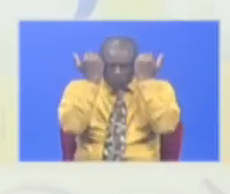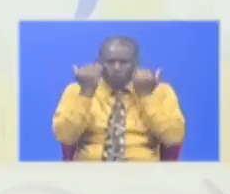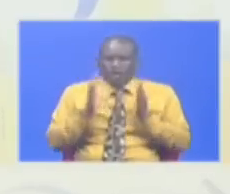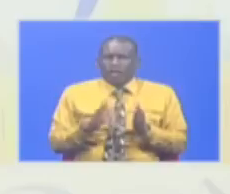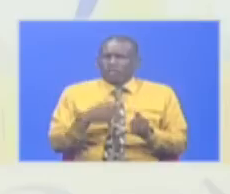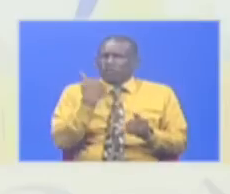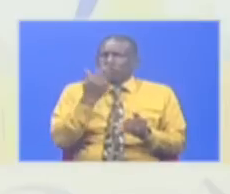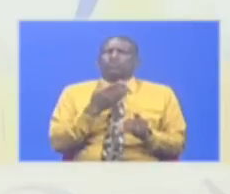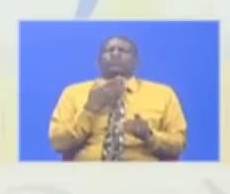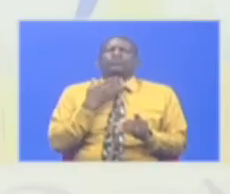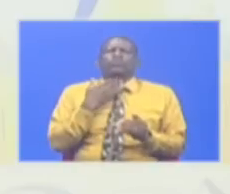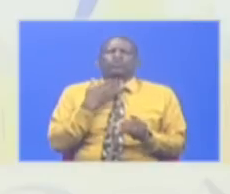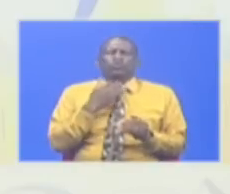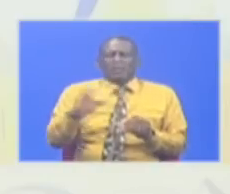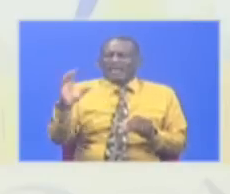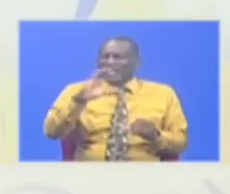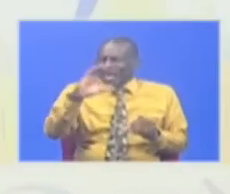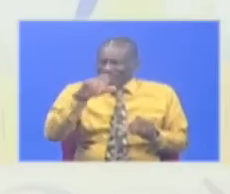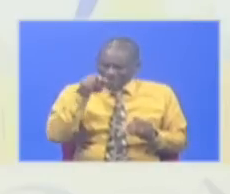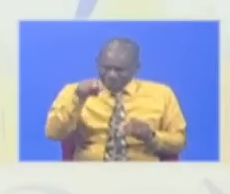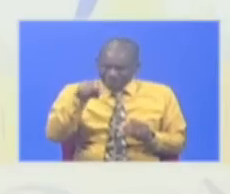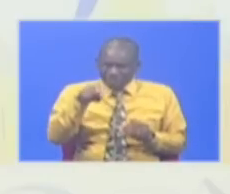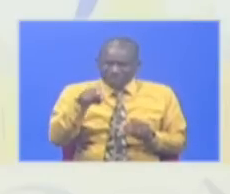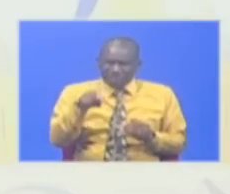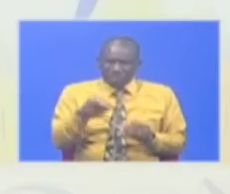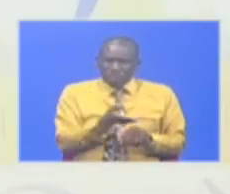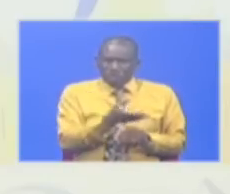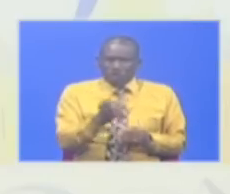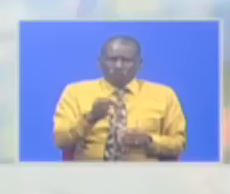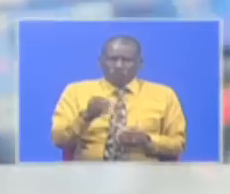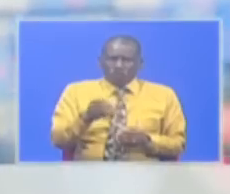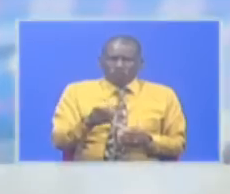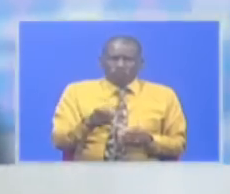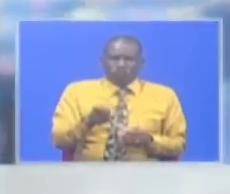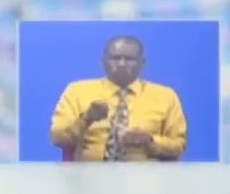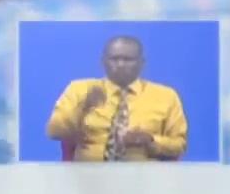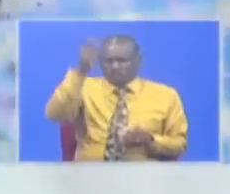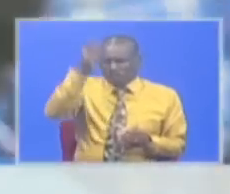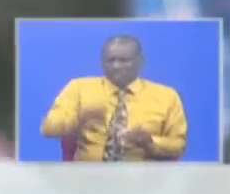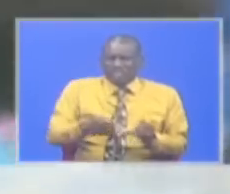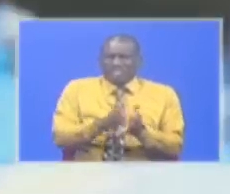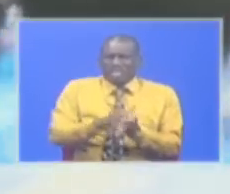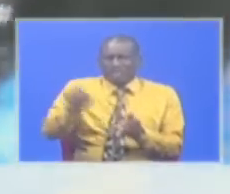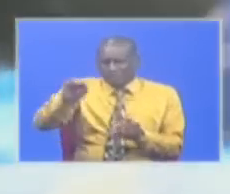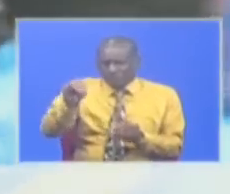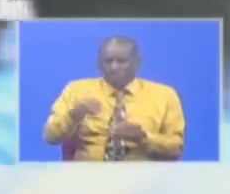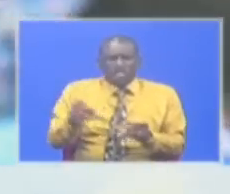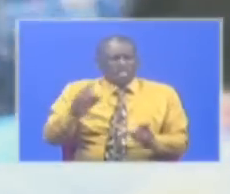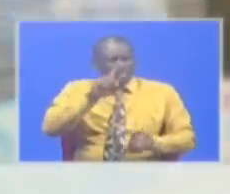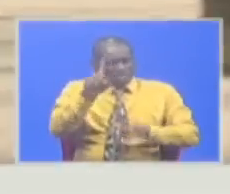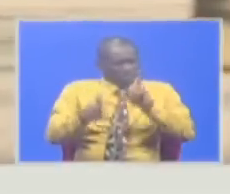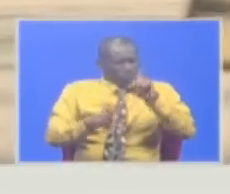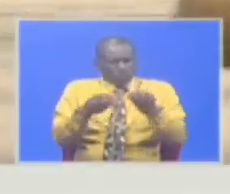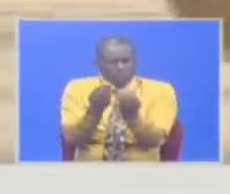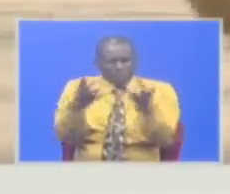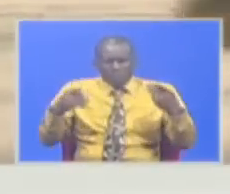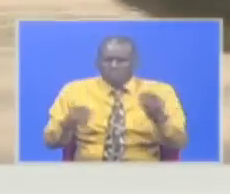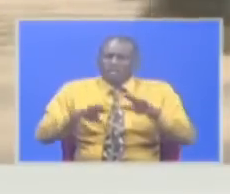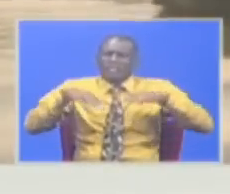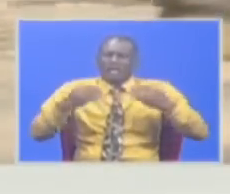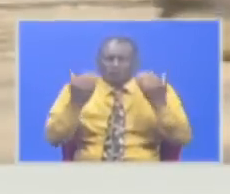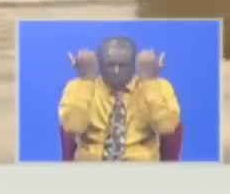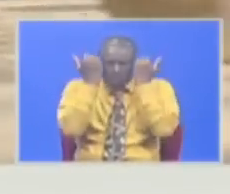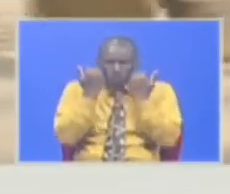like to be clients of the judges and magistrates. The question on the minds of many is how the judiciary will